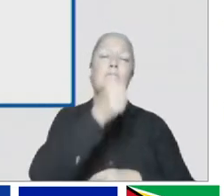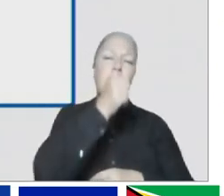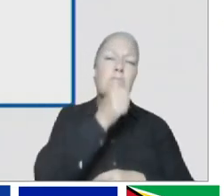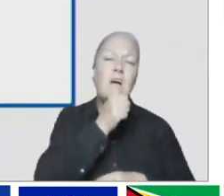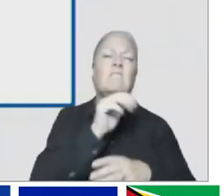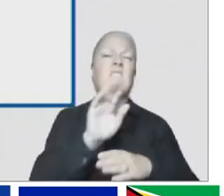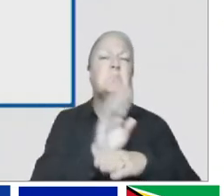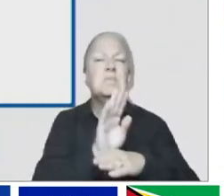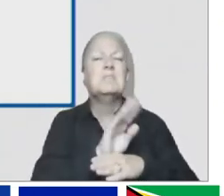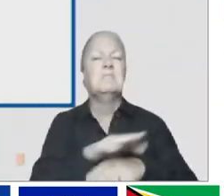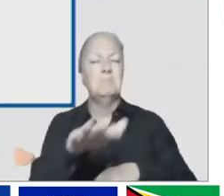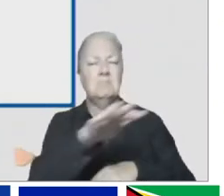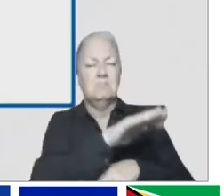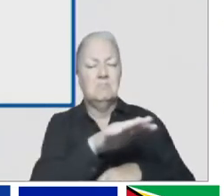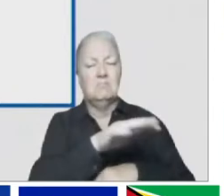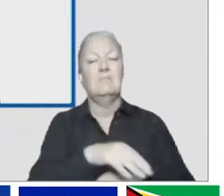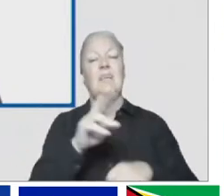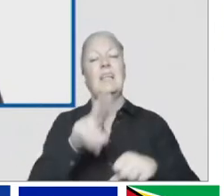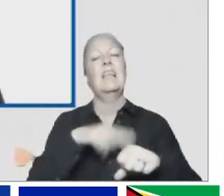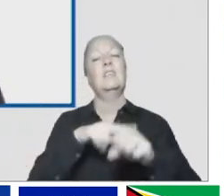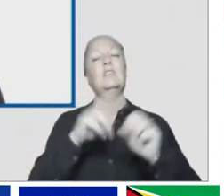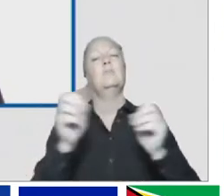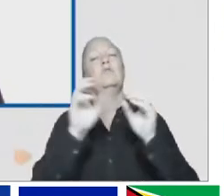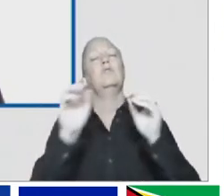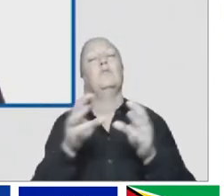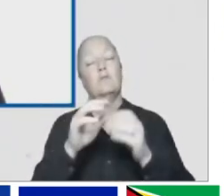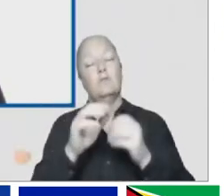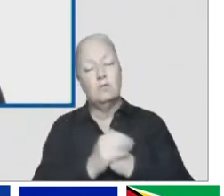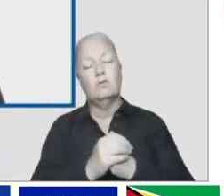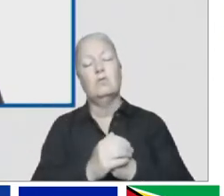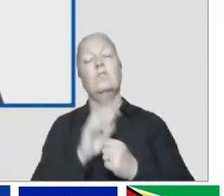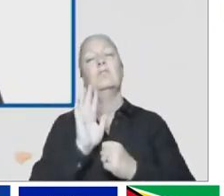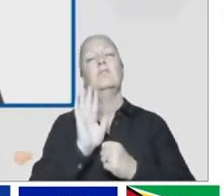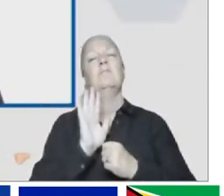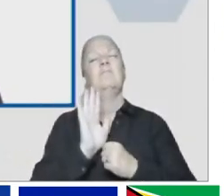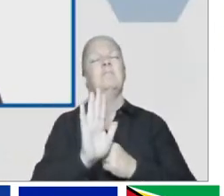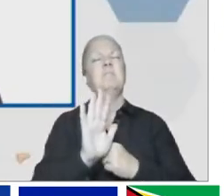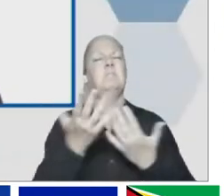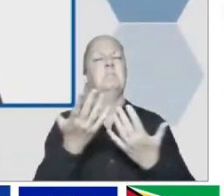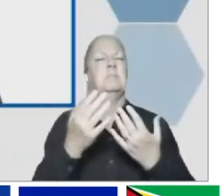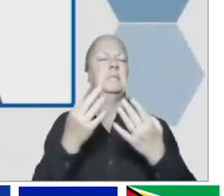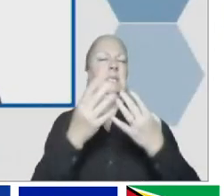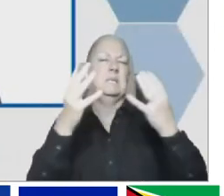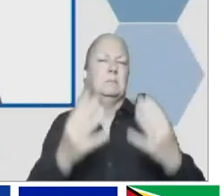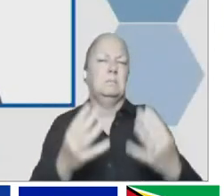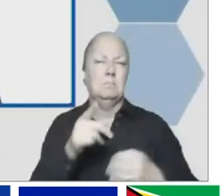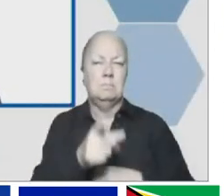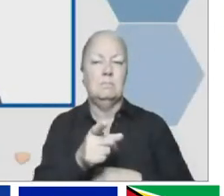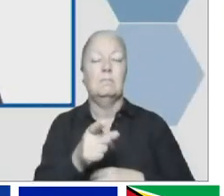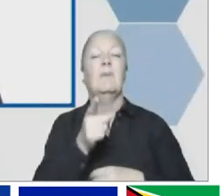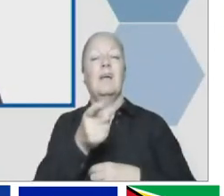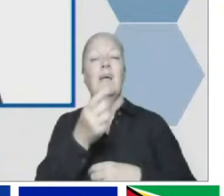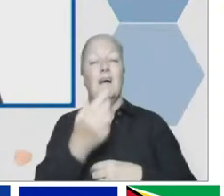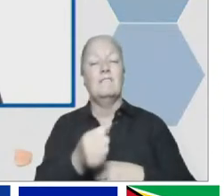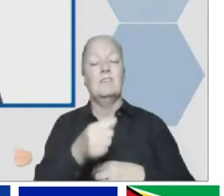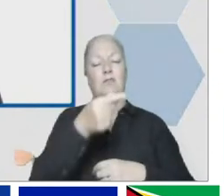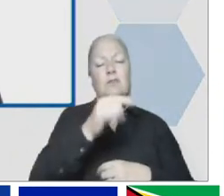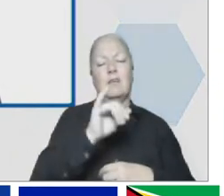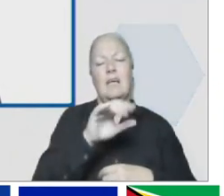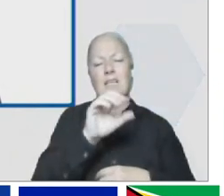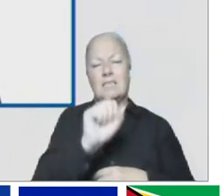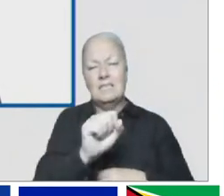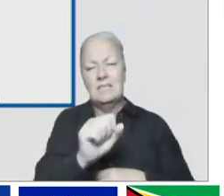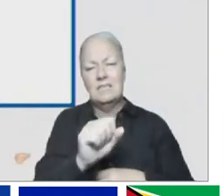Emergency Response Geographic Information Systems, which comprises GIS certified volunteers from various